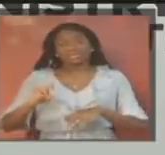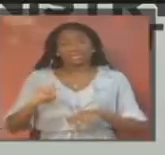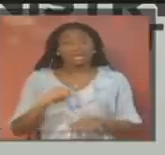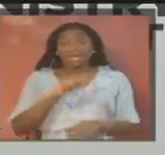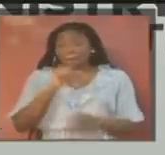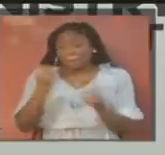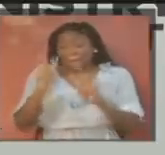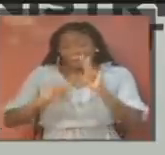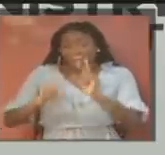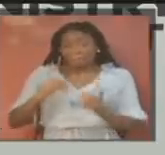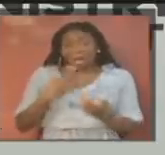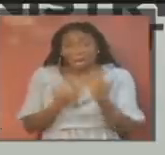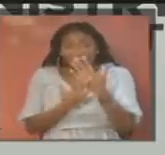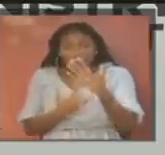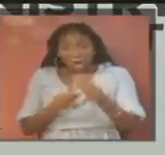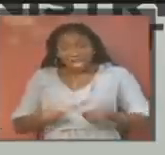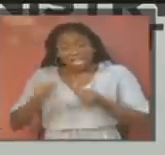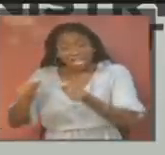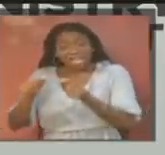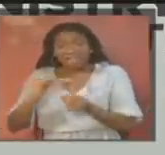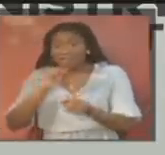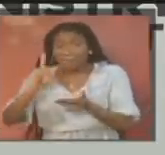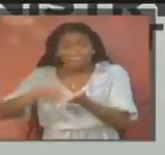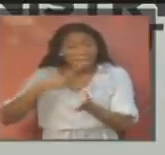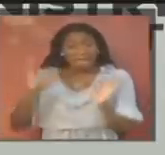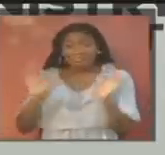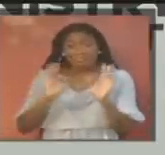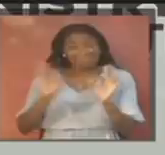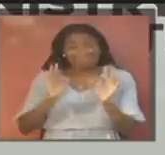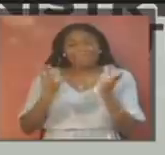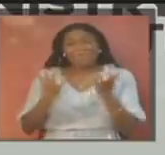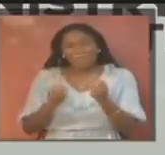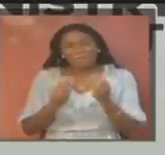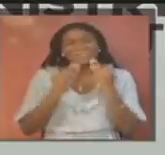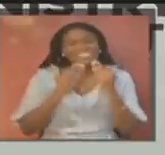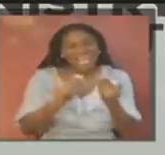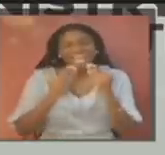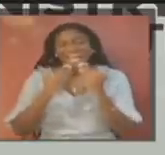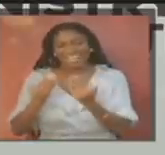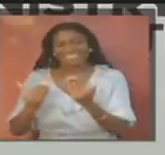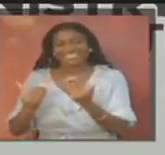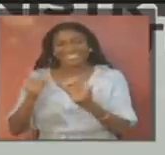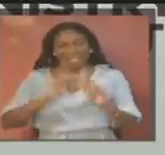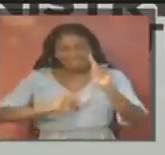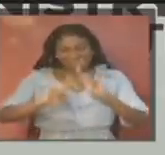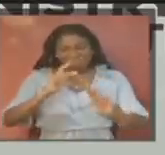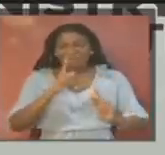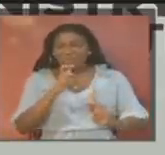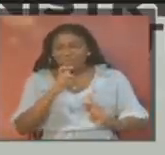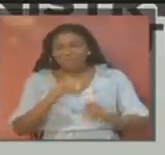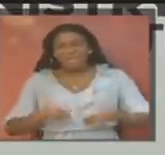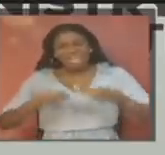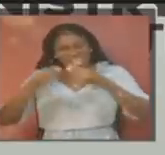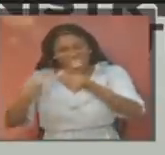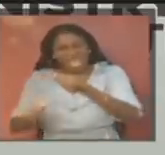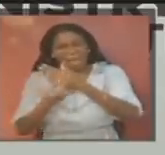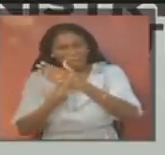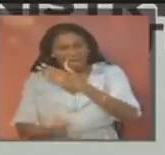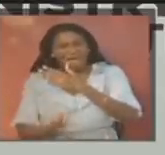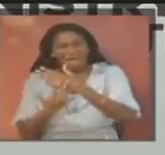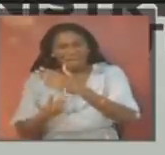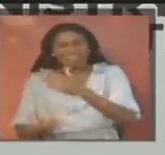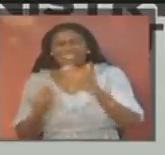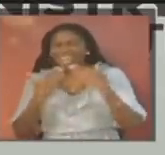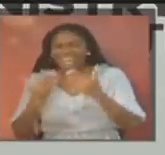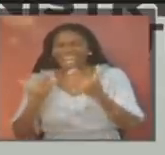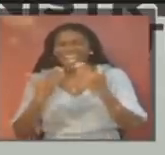health systems. We thank our regular blood donors for their commitment and encourage those who can donate